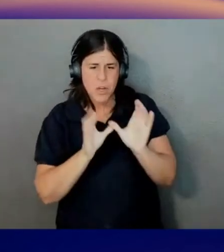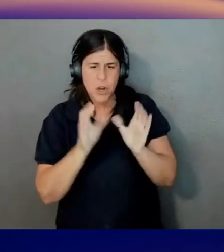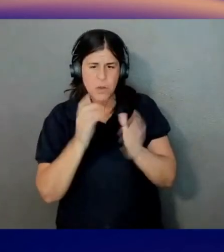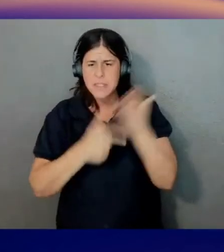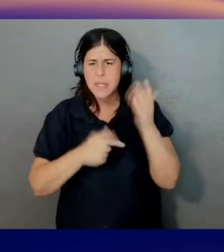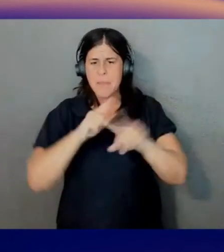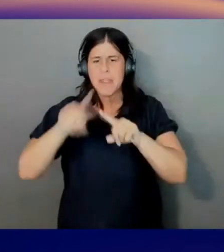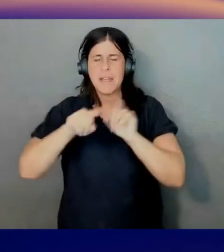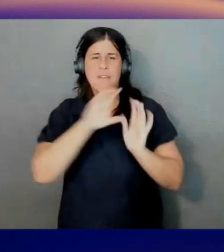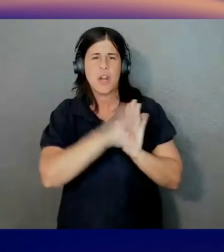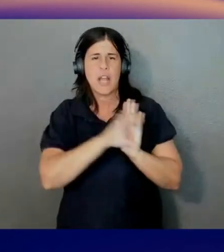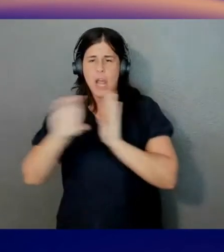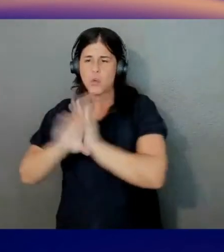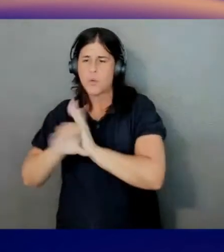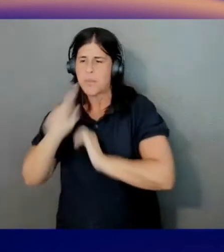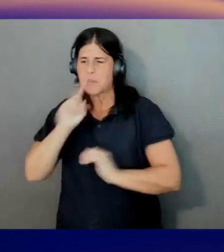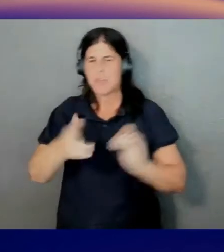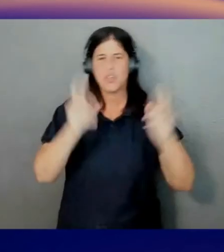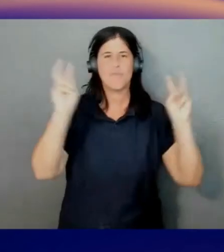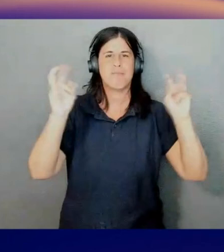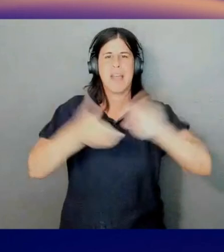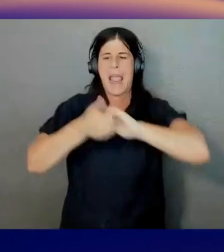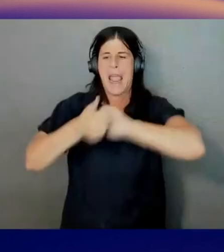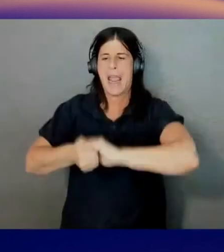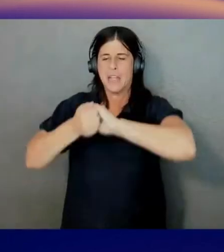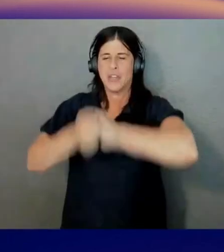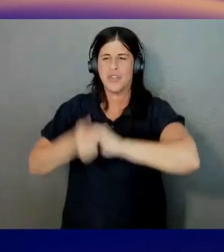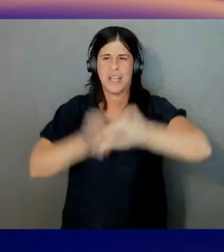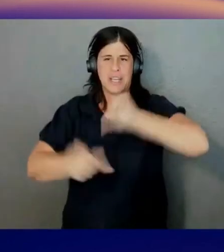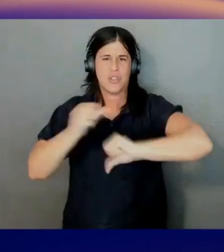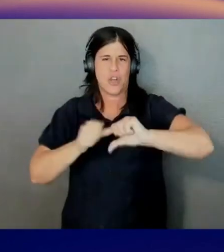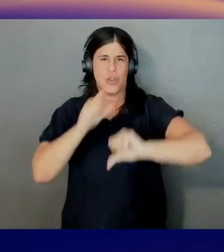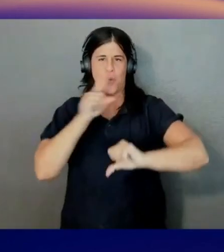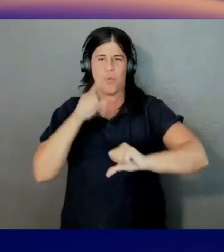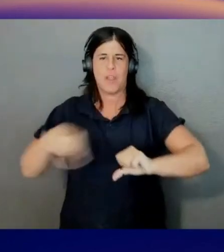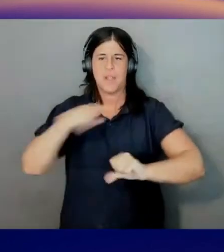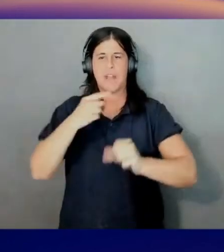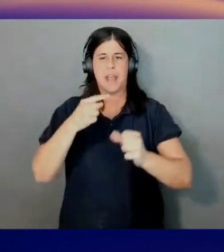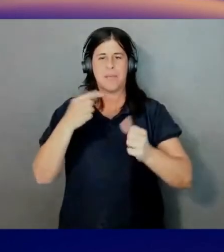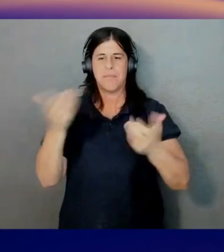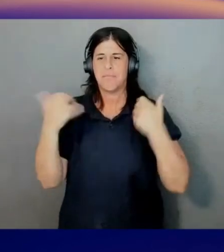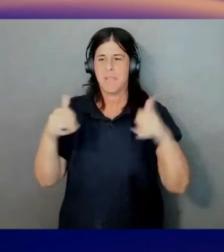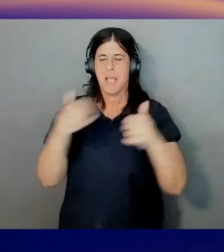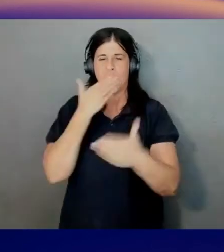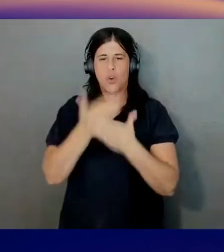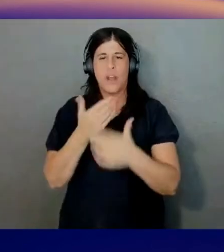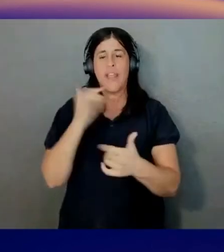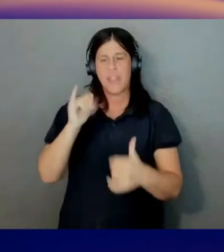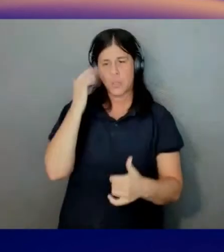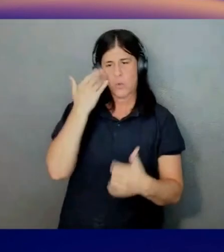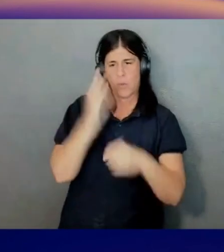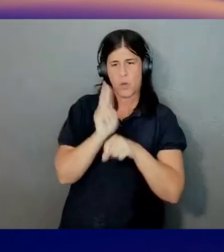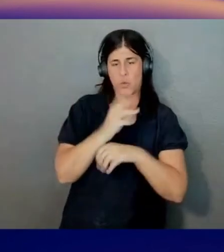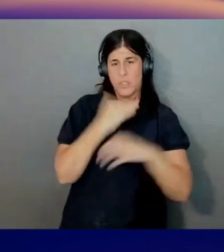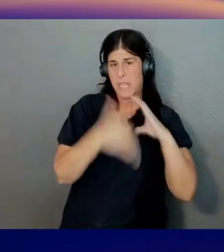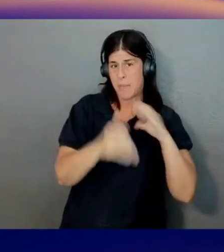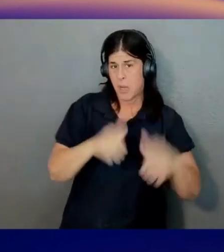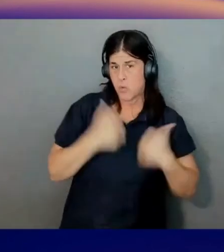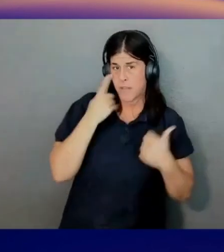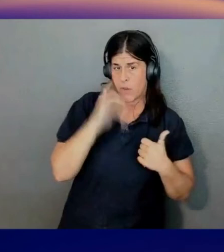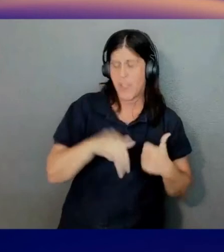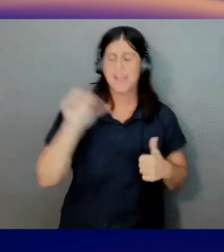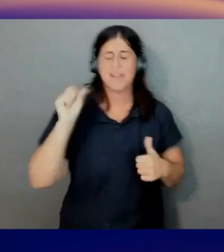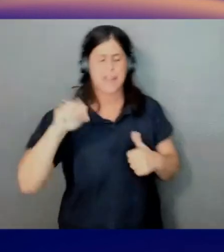that they both handshake each other. They both means Okta and Amazon OpenSearch. And that's why we're using the email address, Yeah, because email it's looking address. for that. Okay. Yeah, email